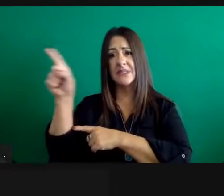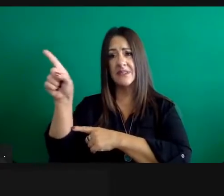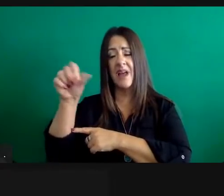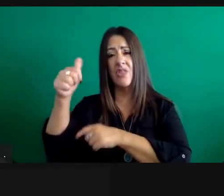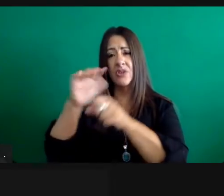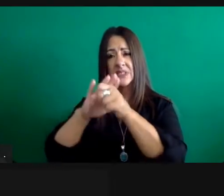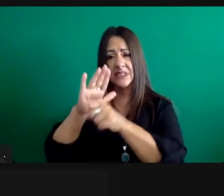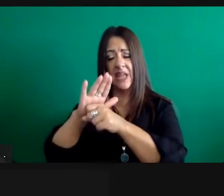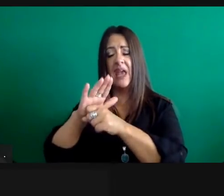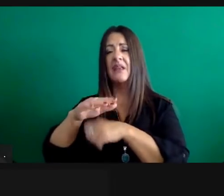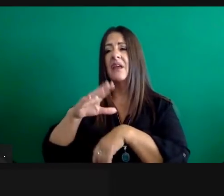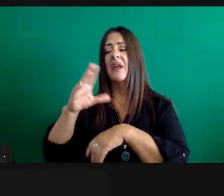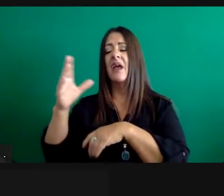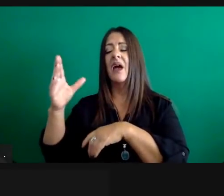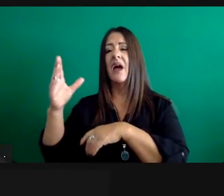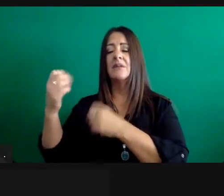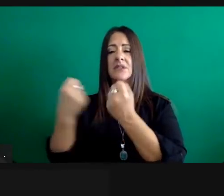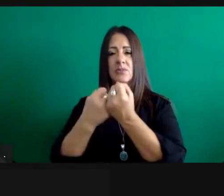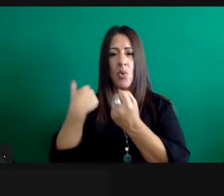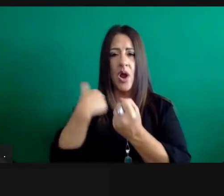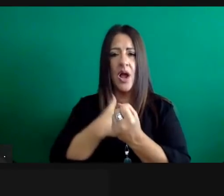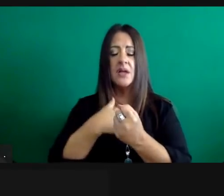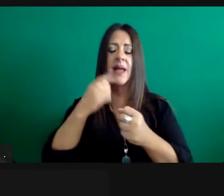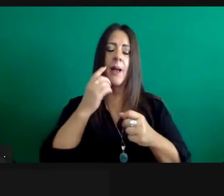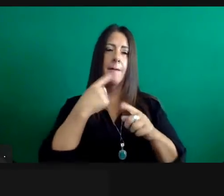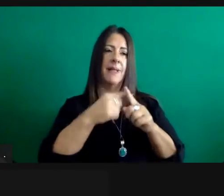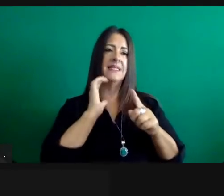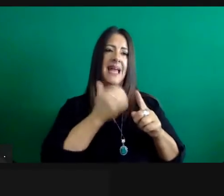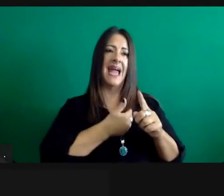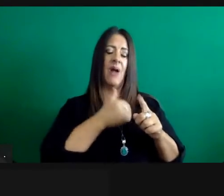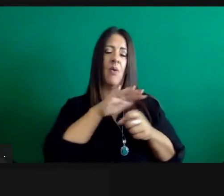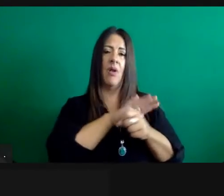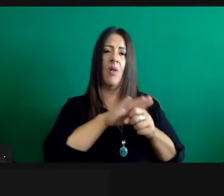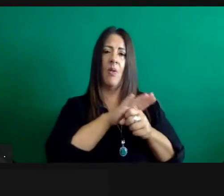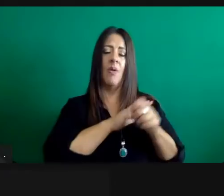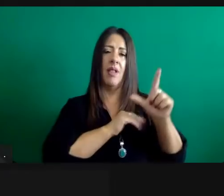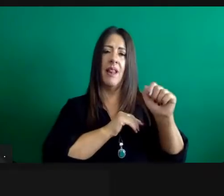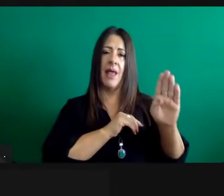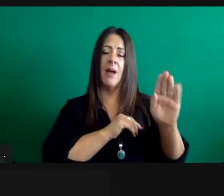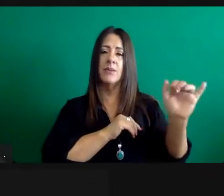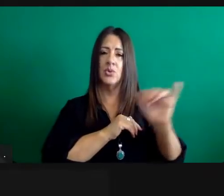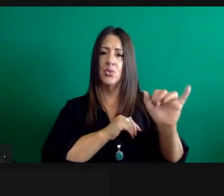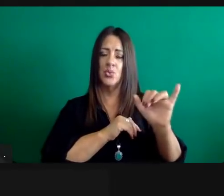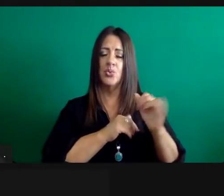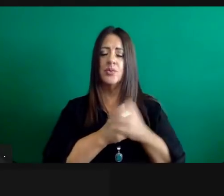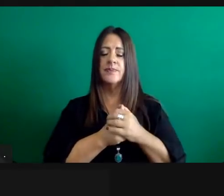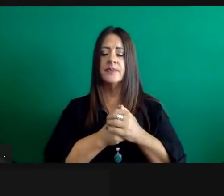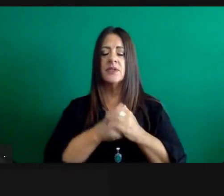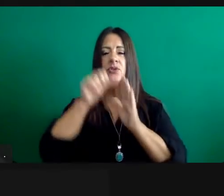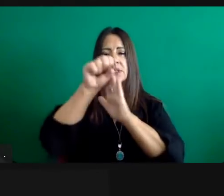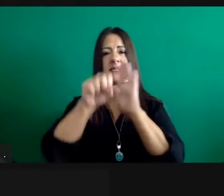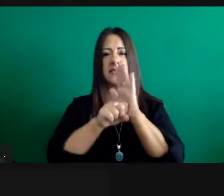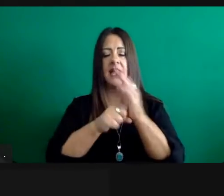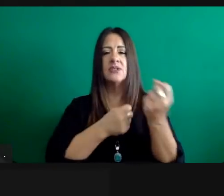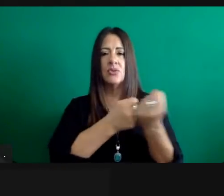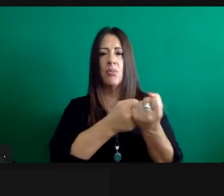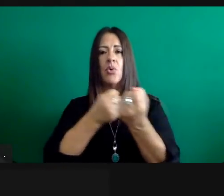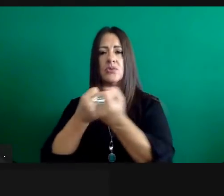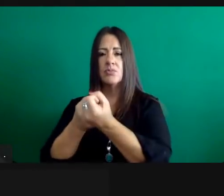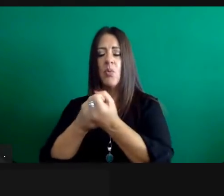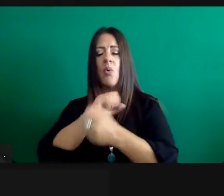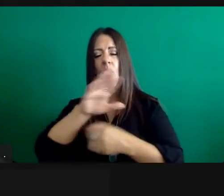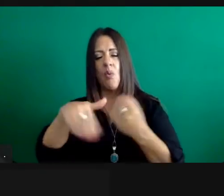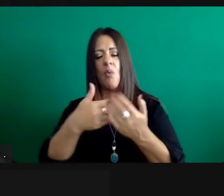can do certainly a mighty volume together, but also having some state assets to support all of that as well.